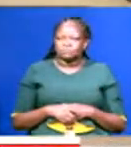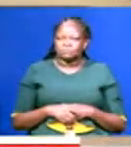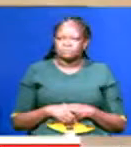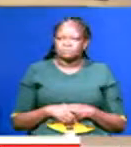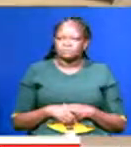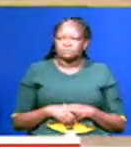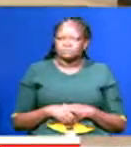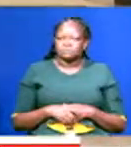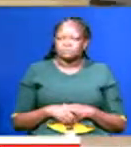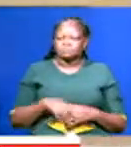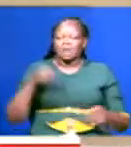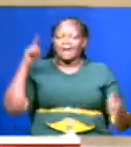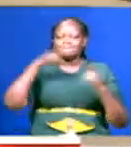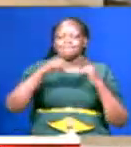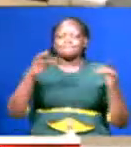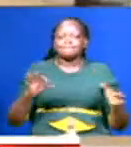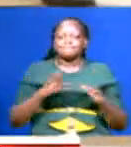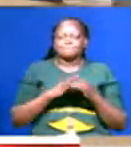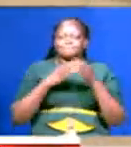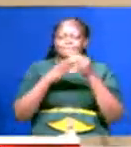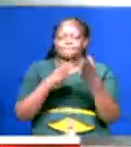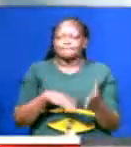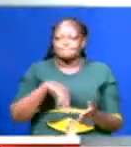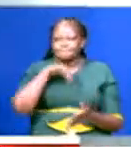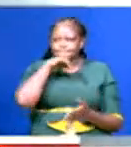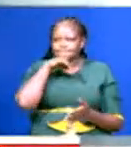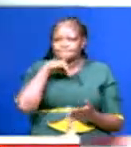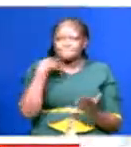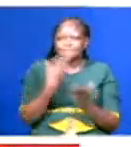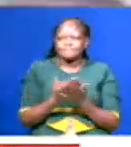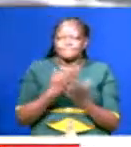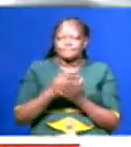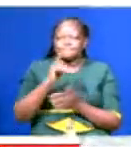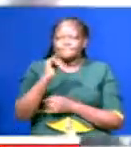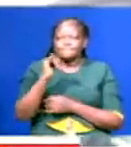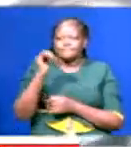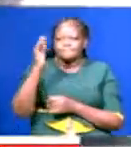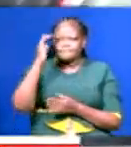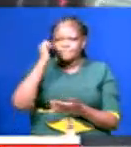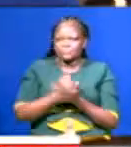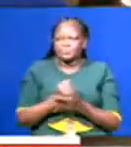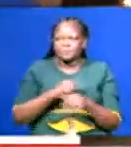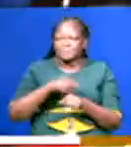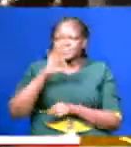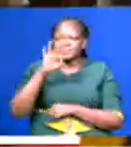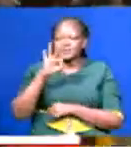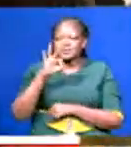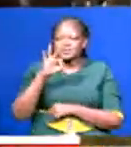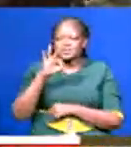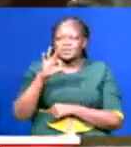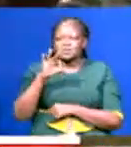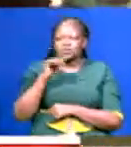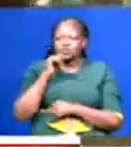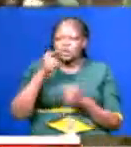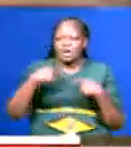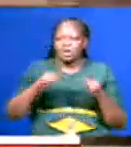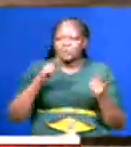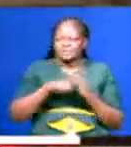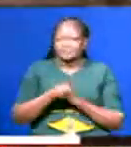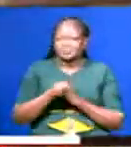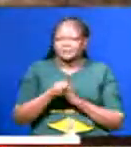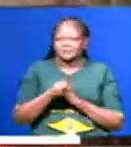The Azimio la Umoja leader Raila Odinga, who arrived at the DCI headquarters at around 3 p.m., was not allowed in either.